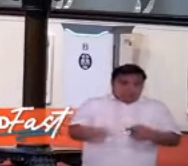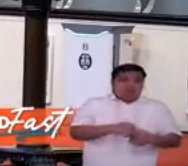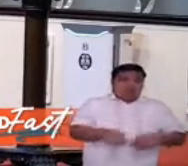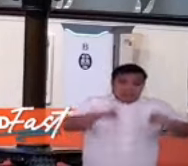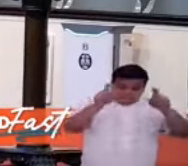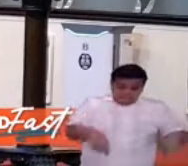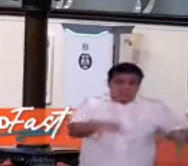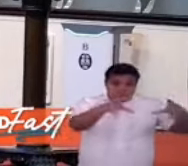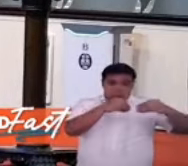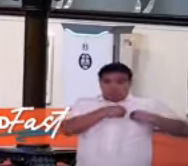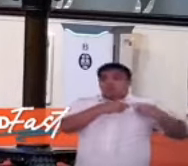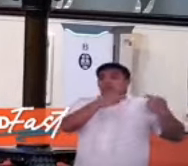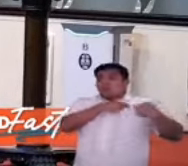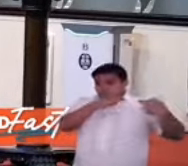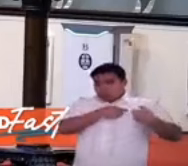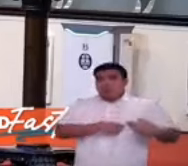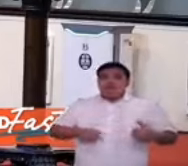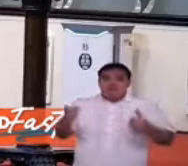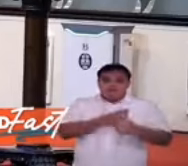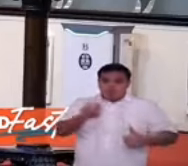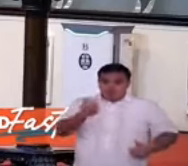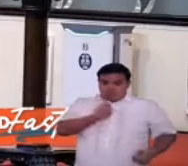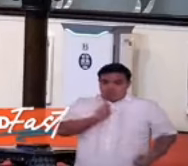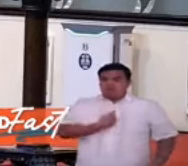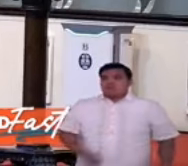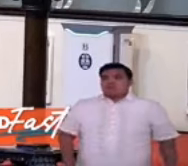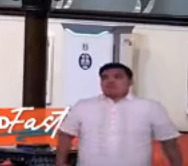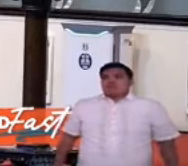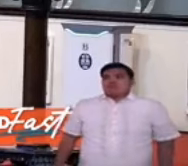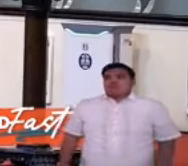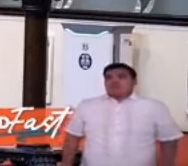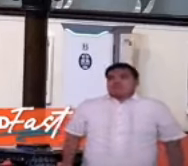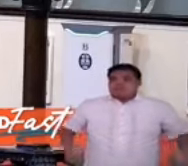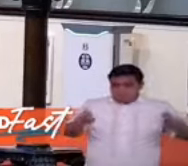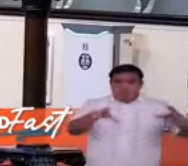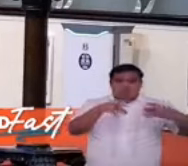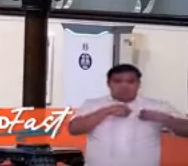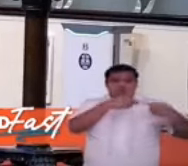children to take responsibility for their actions.